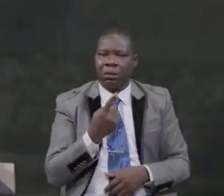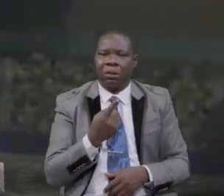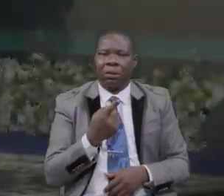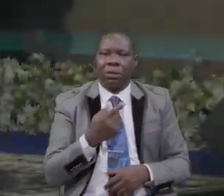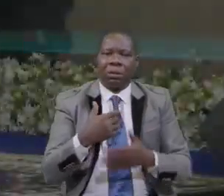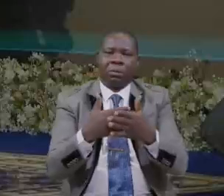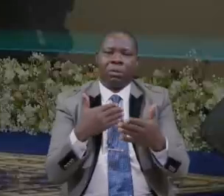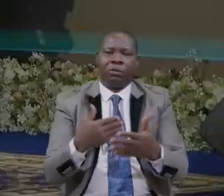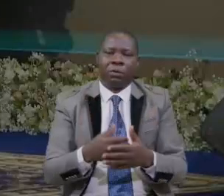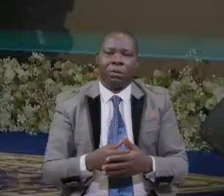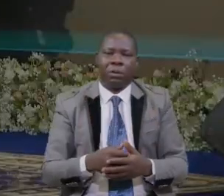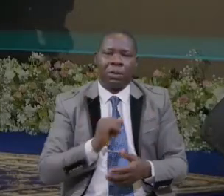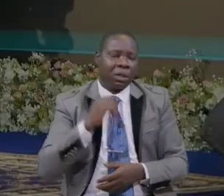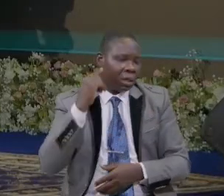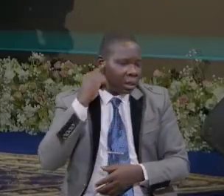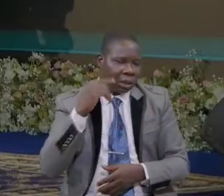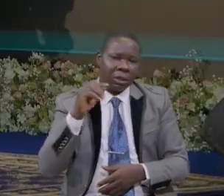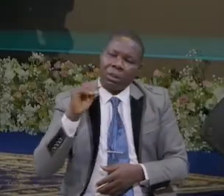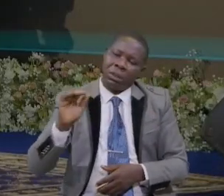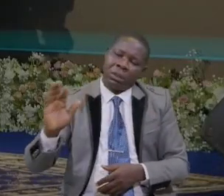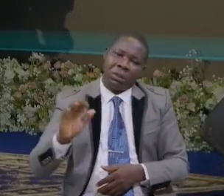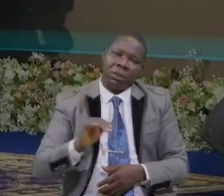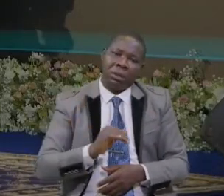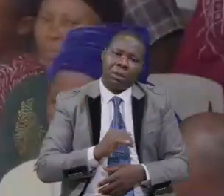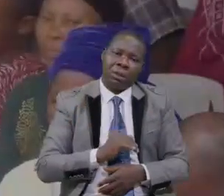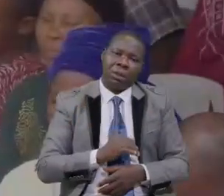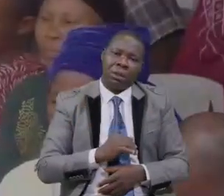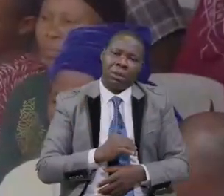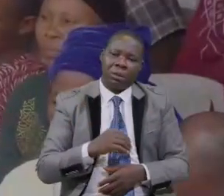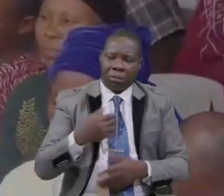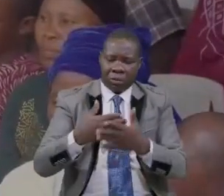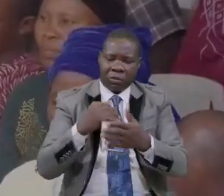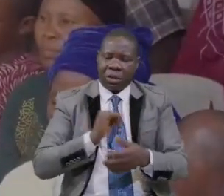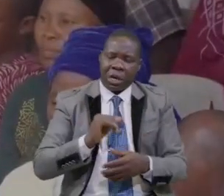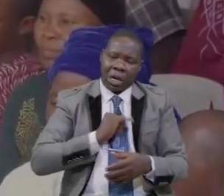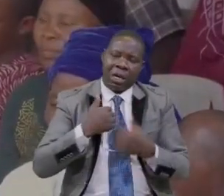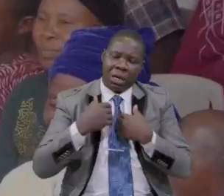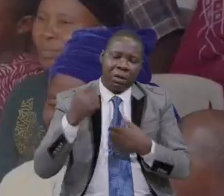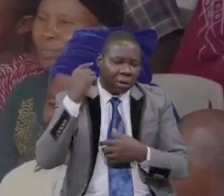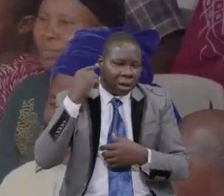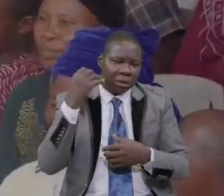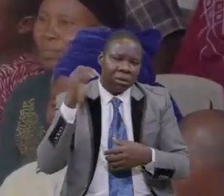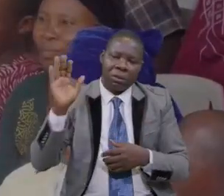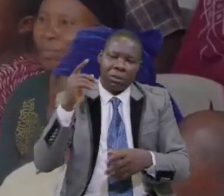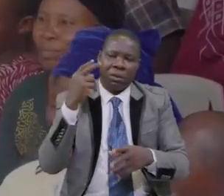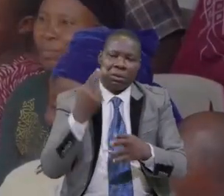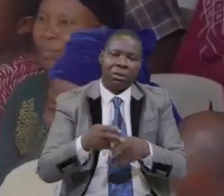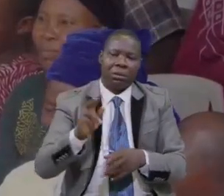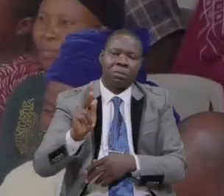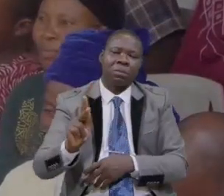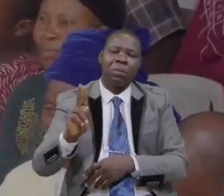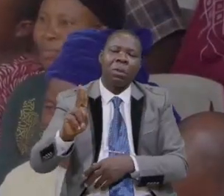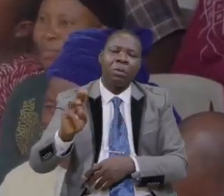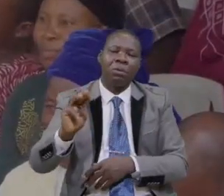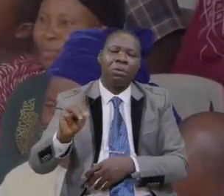heard him, I've heard of his name, Kumuyi, Kumuyi. Everybody say Kumuyi, Kumuyi. And, I